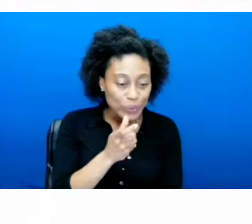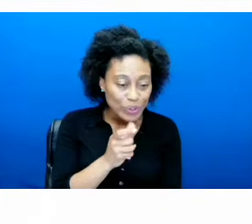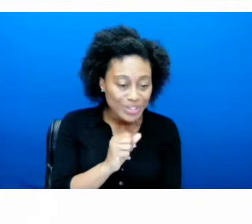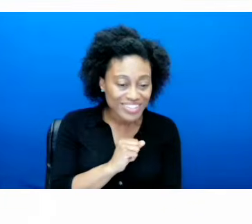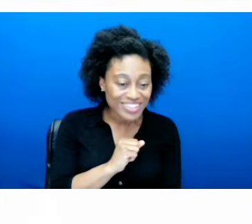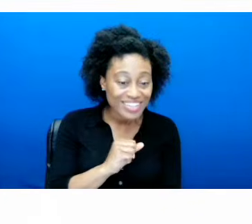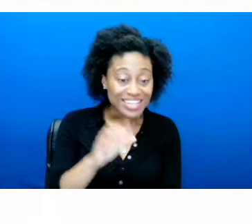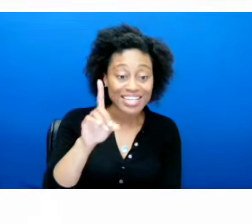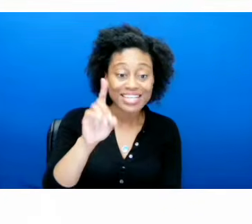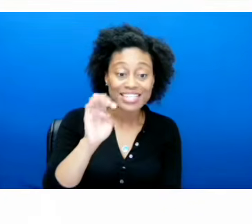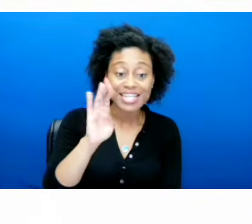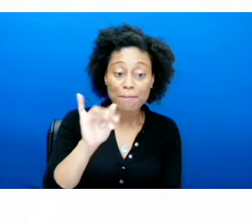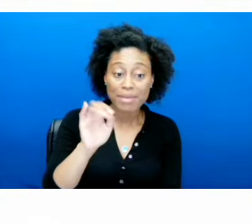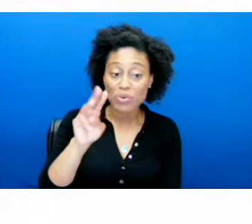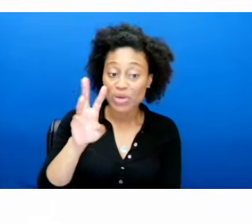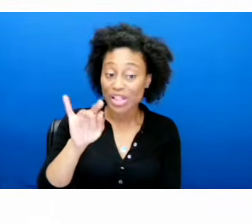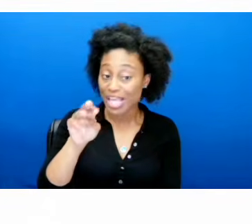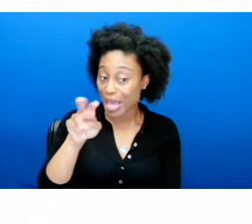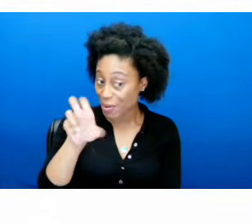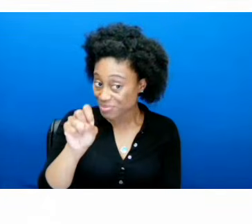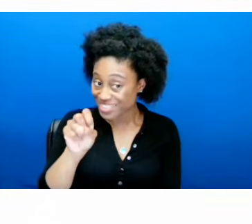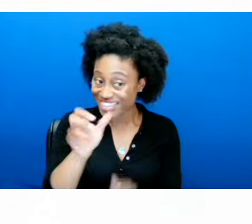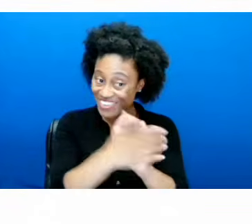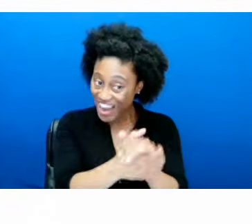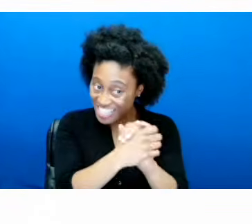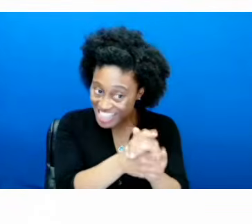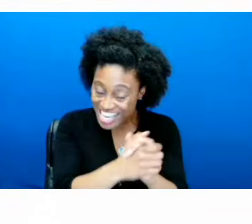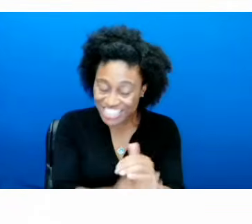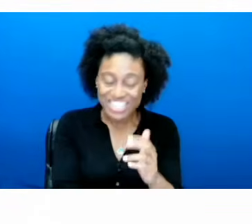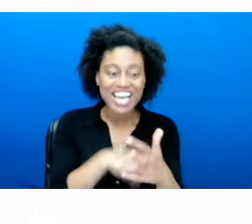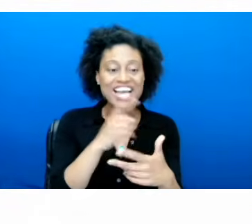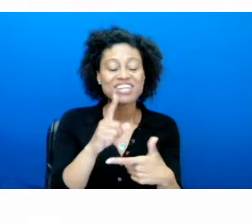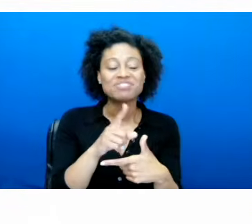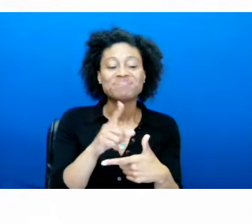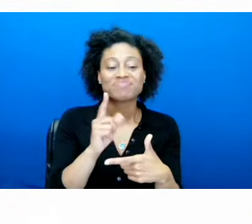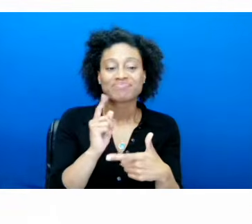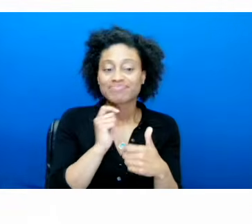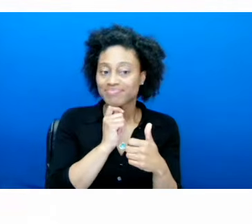Debbie Williams. Congratulations, Debbie.